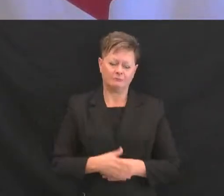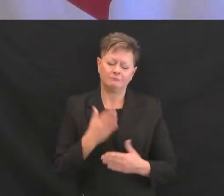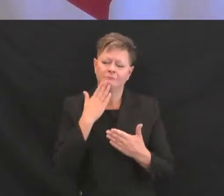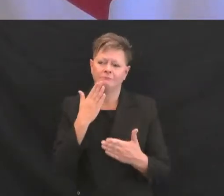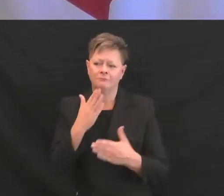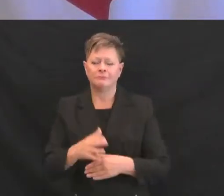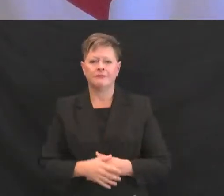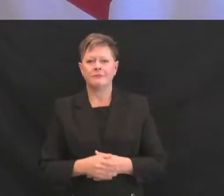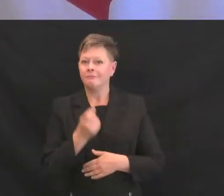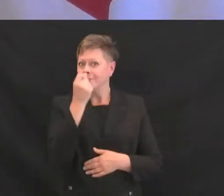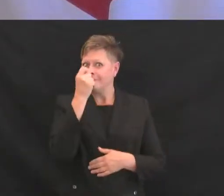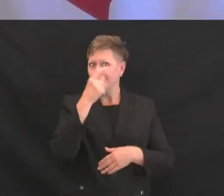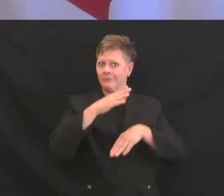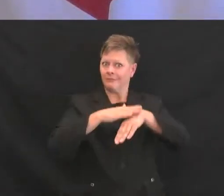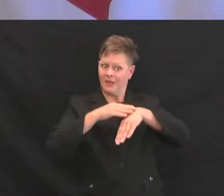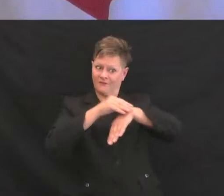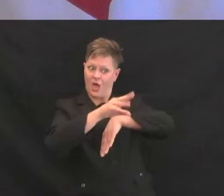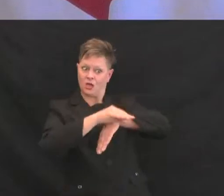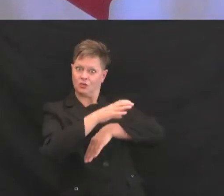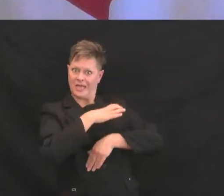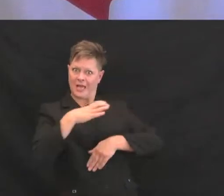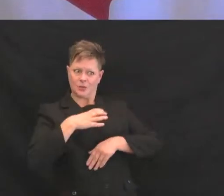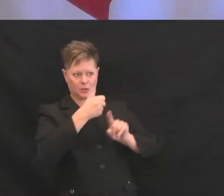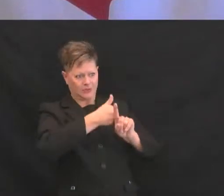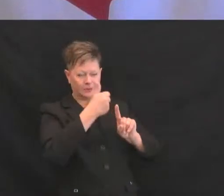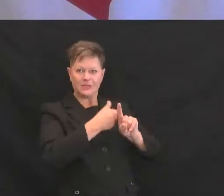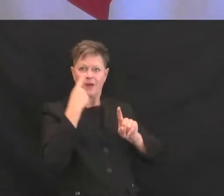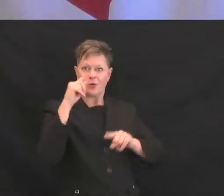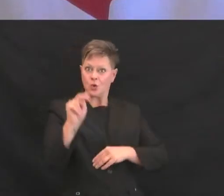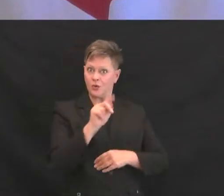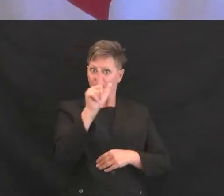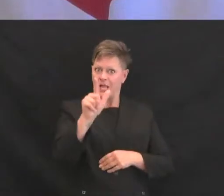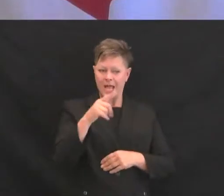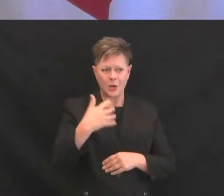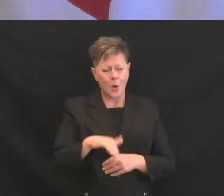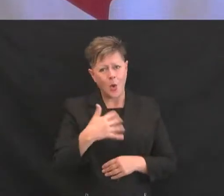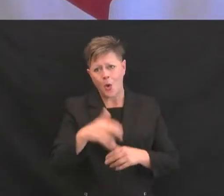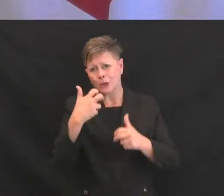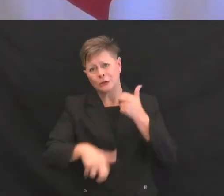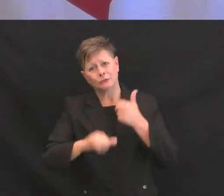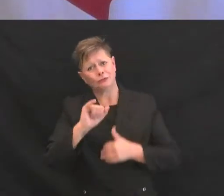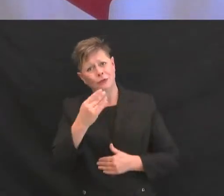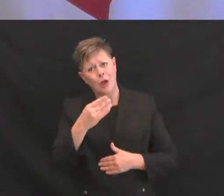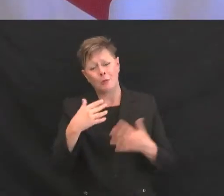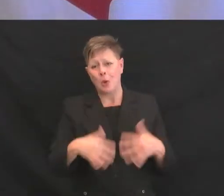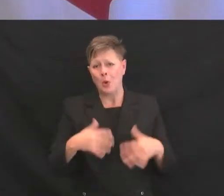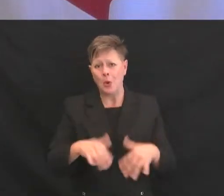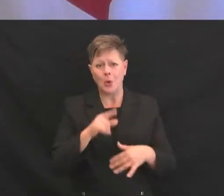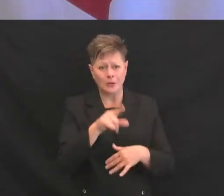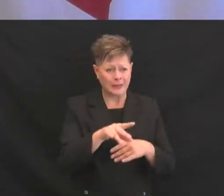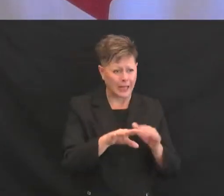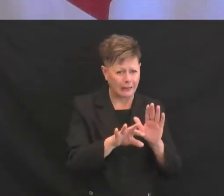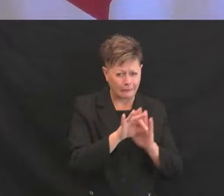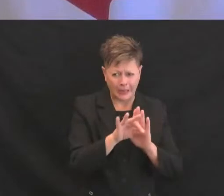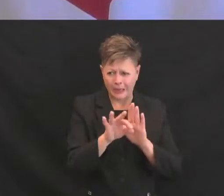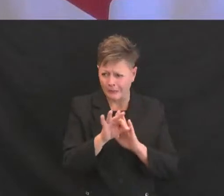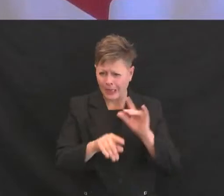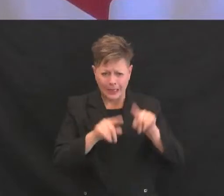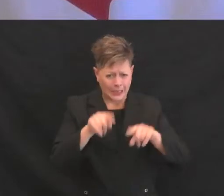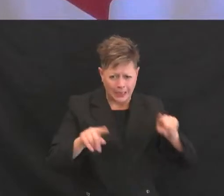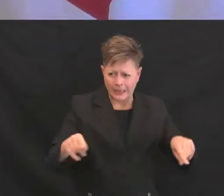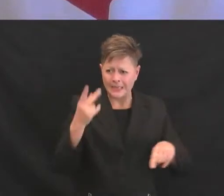Clearly, the Advisory Council of the Order of Newfoundland and Labrador faced a difficult task as they reviewed all of the